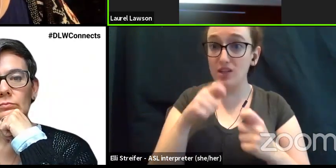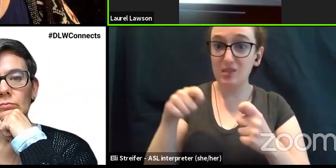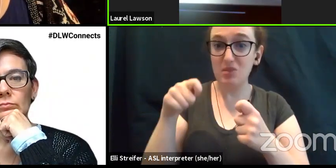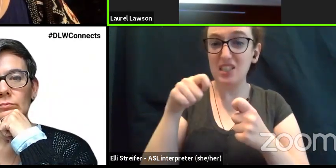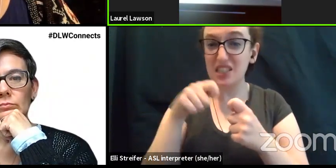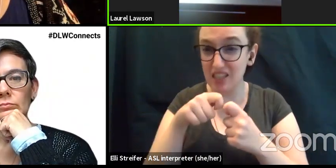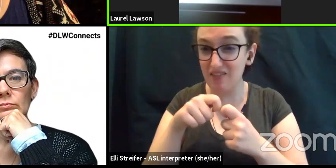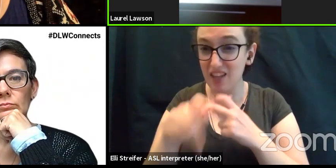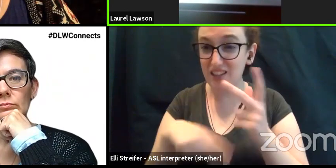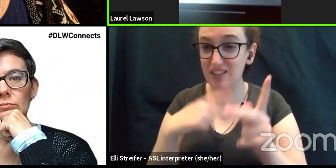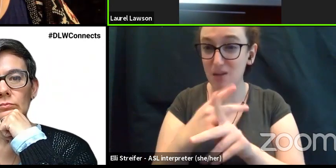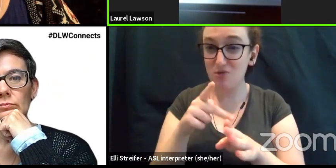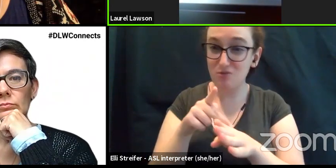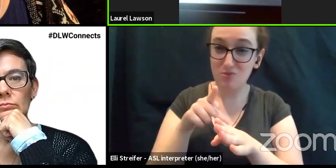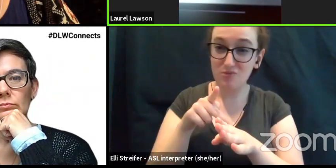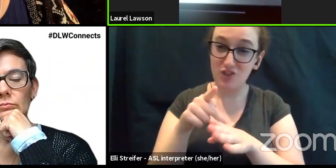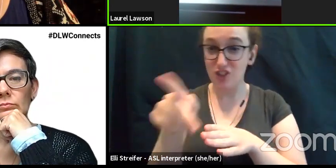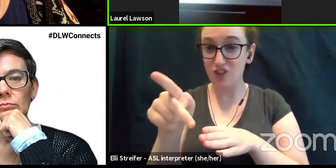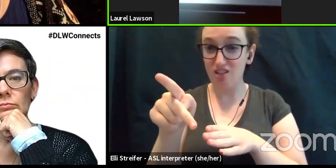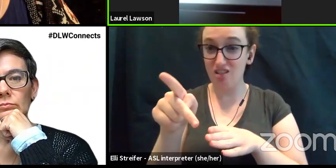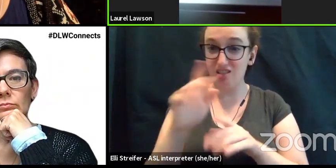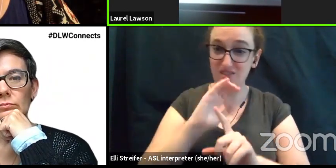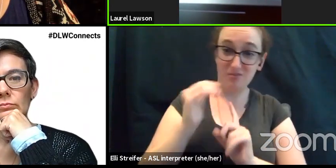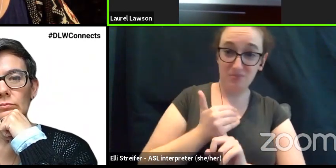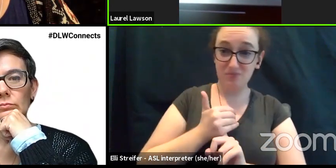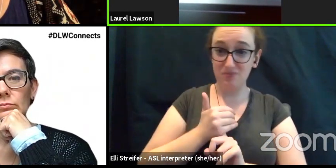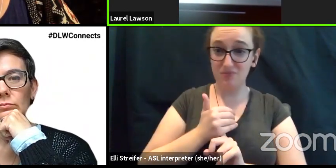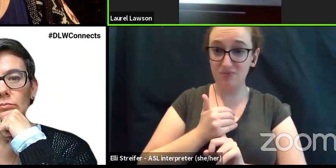of professionalism.